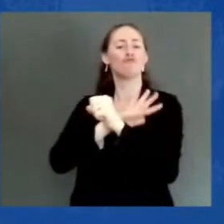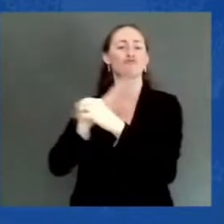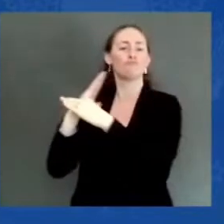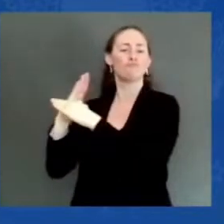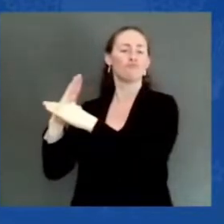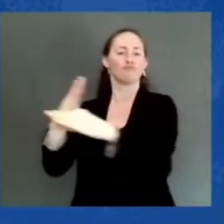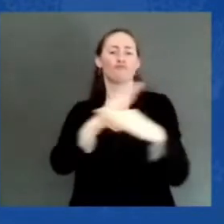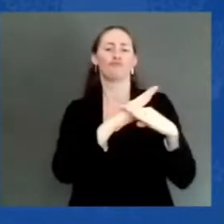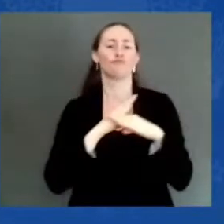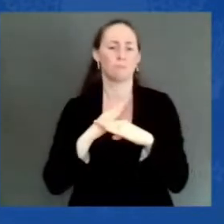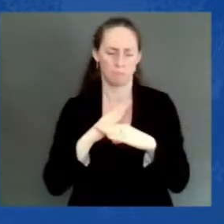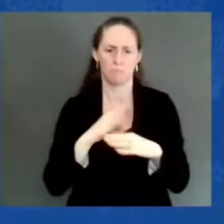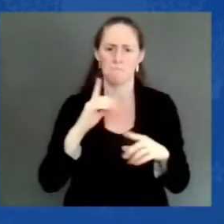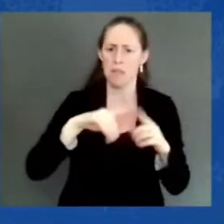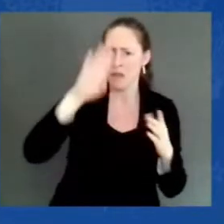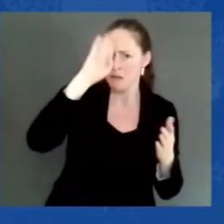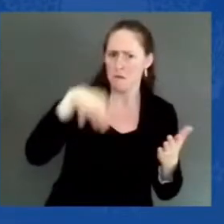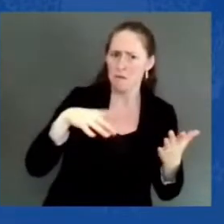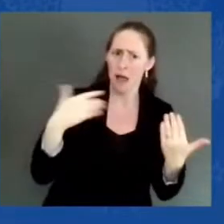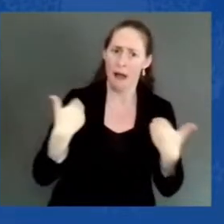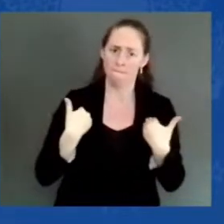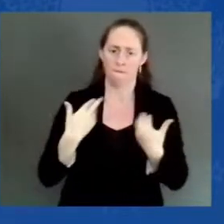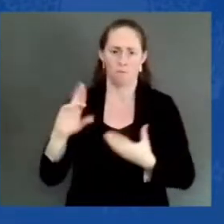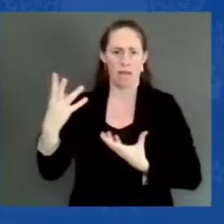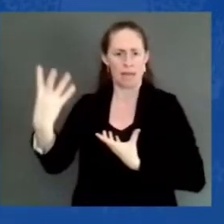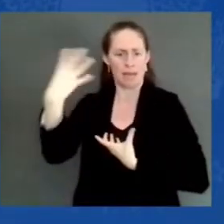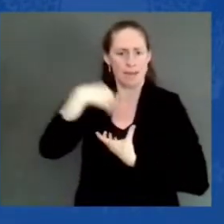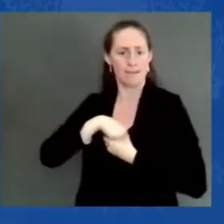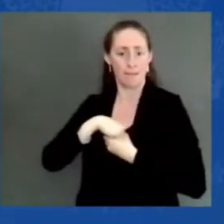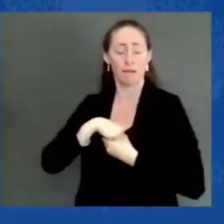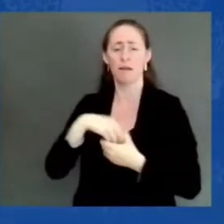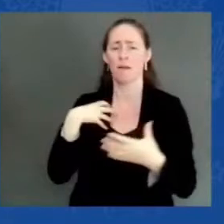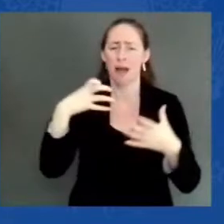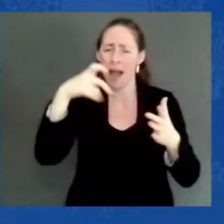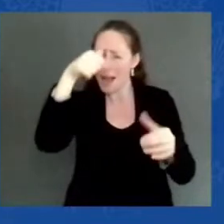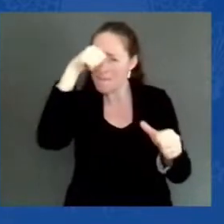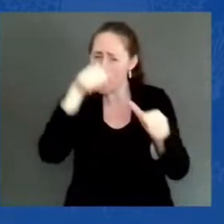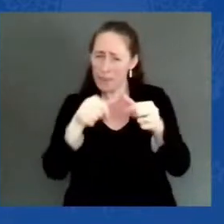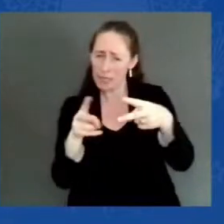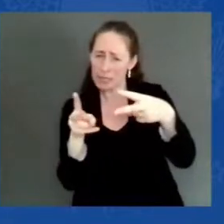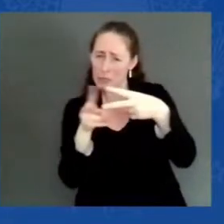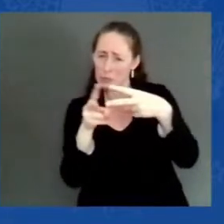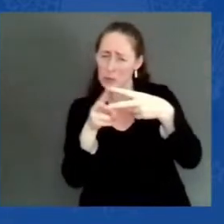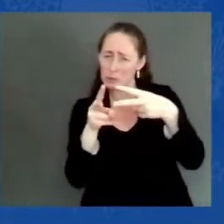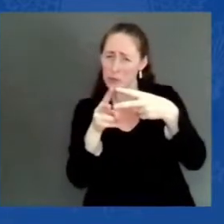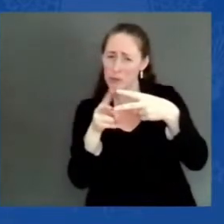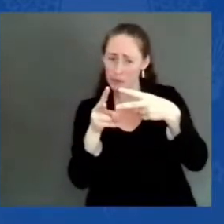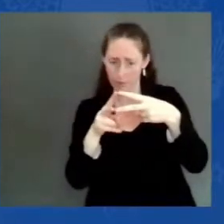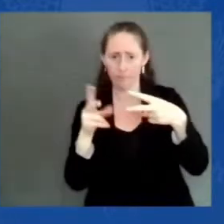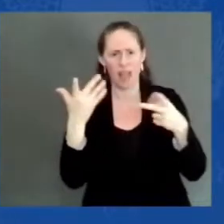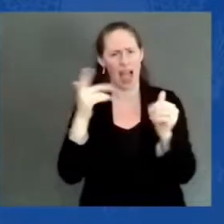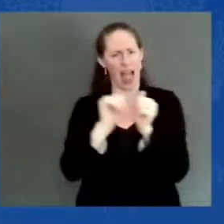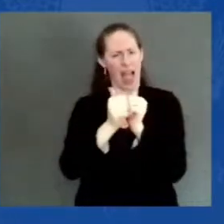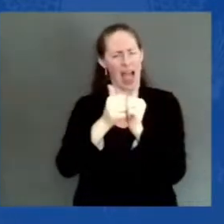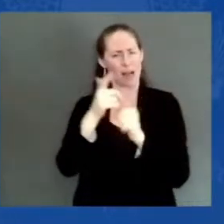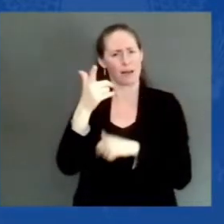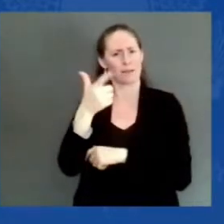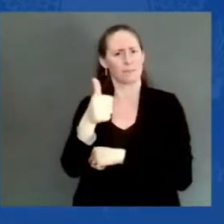Just remember, we have two key ways of protecting ourselves against COVID-19.